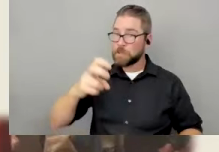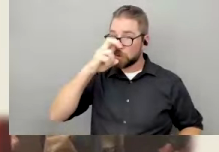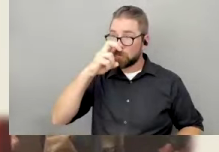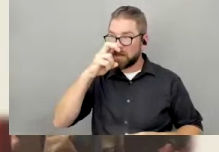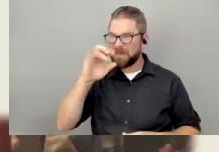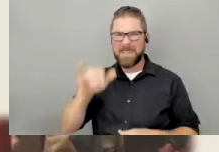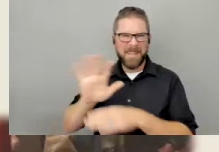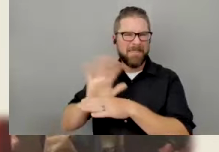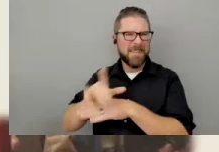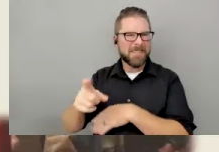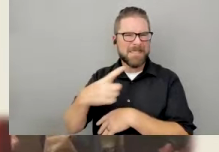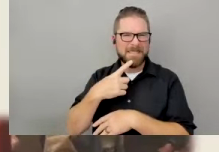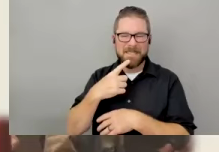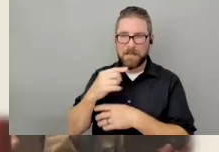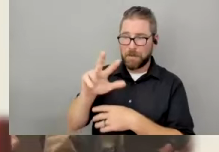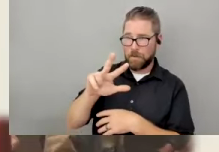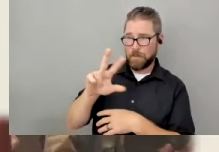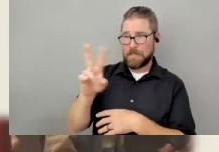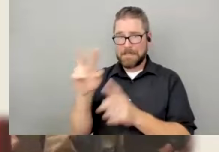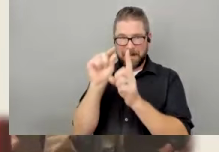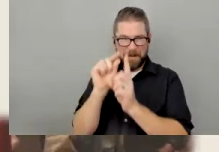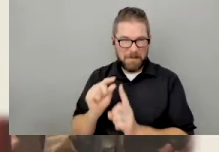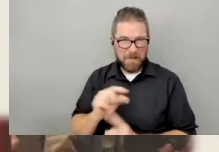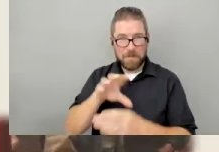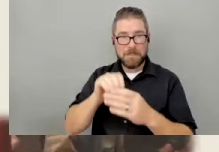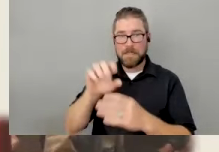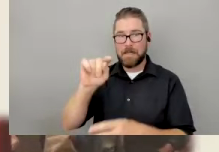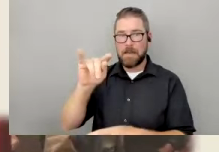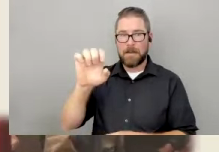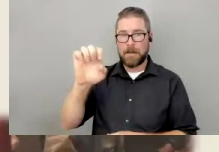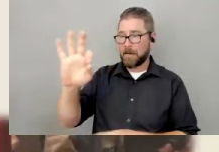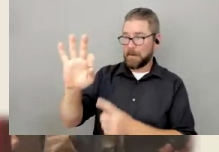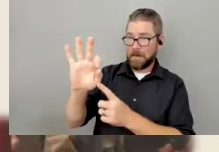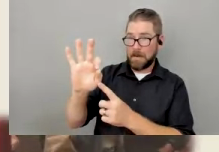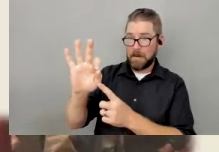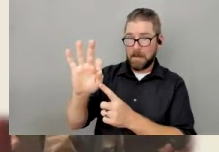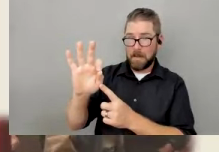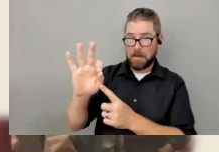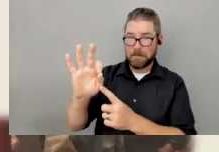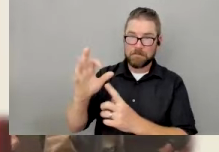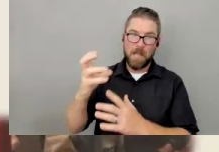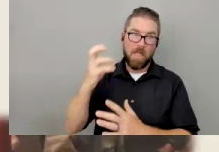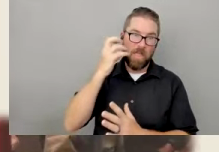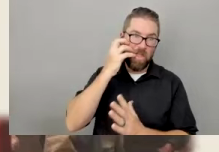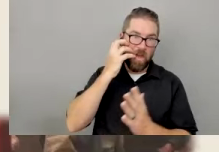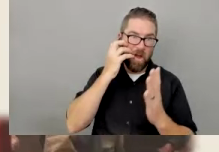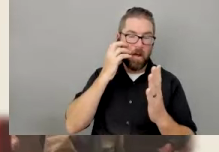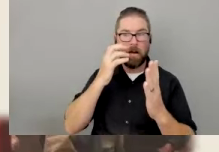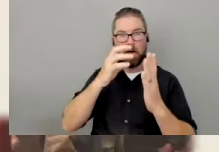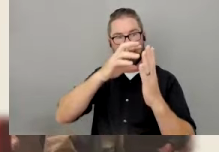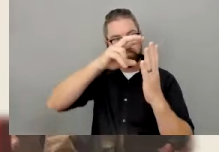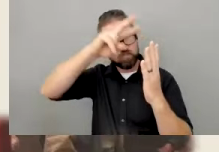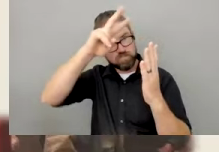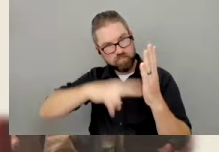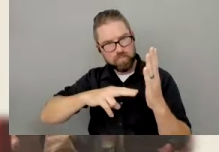right? Or 37 characters within Title IX, but and it's a bit wordy. So I'm going to give you like the breakdown version of